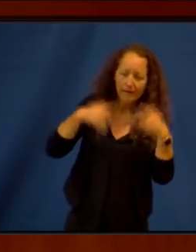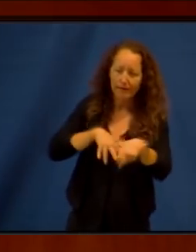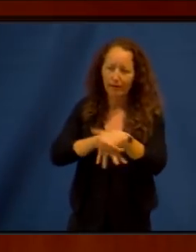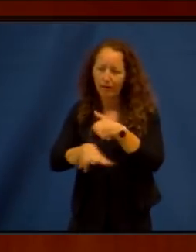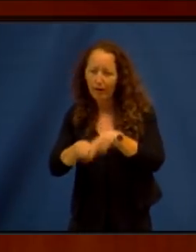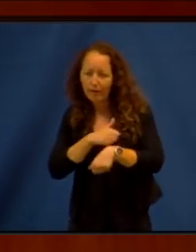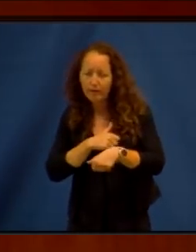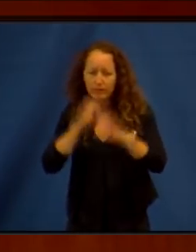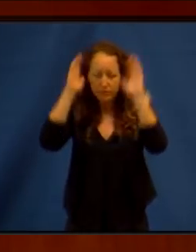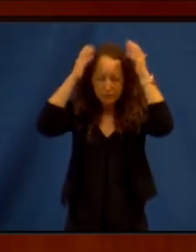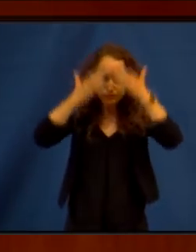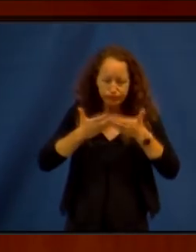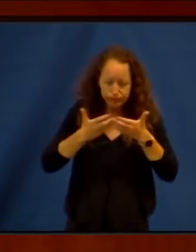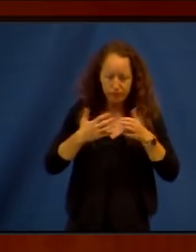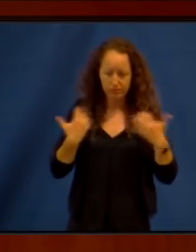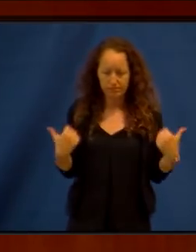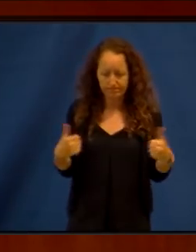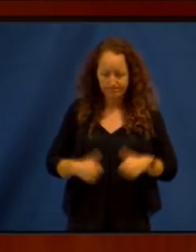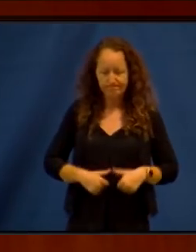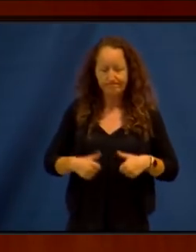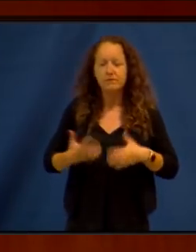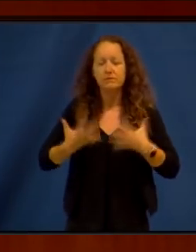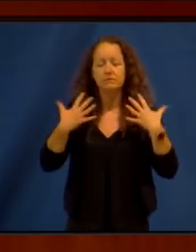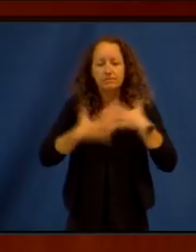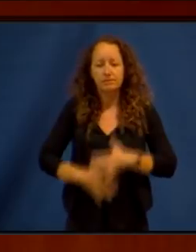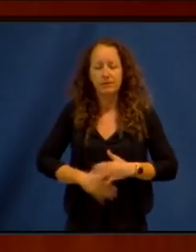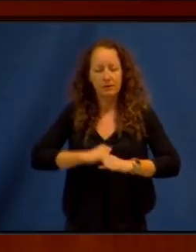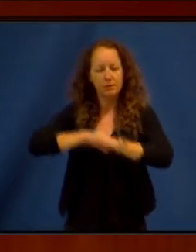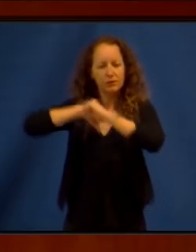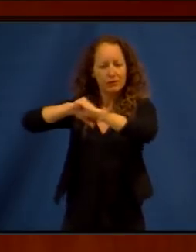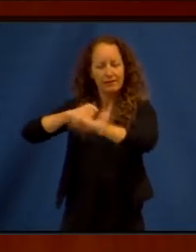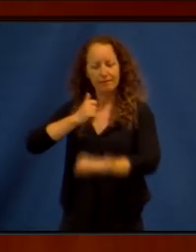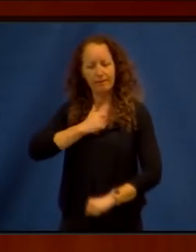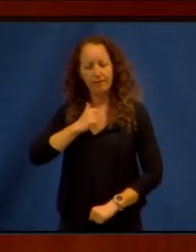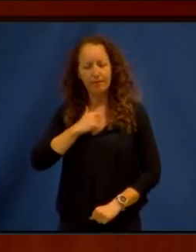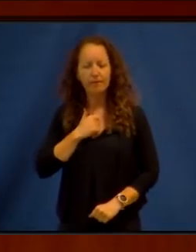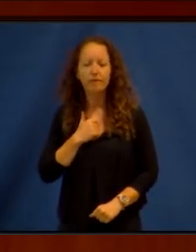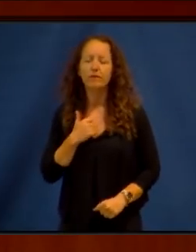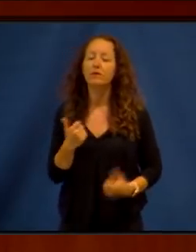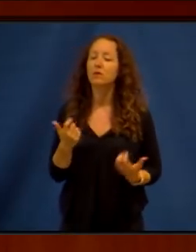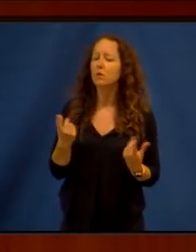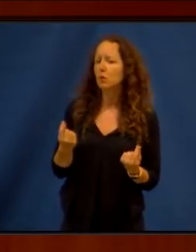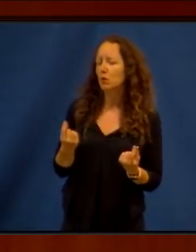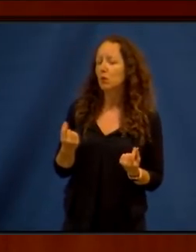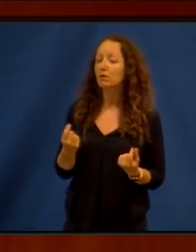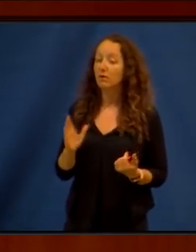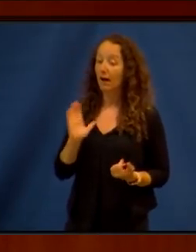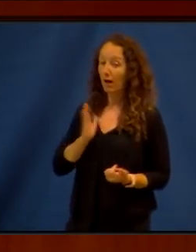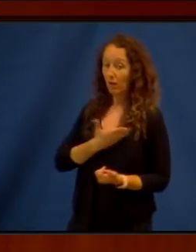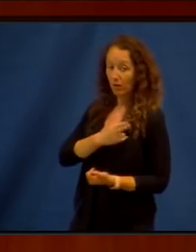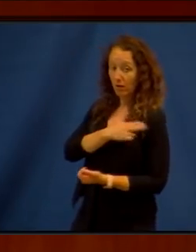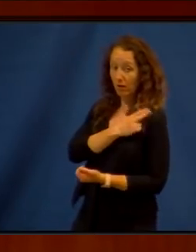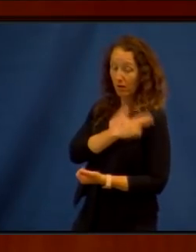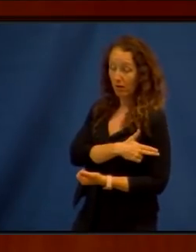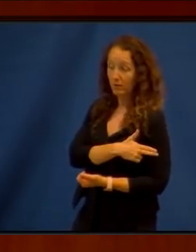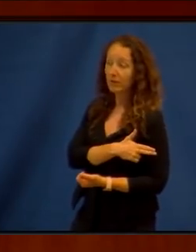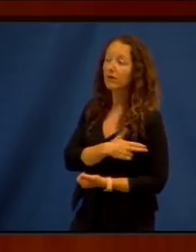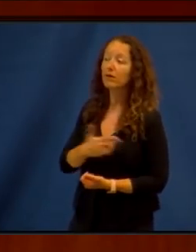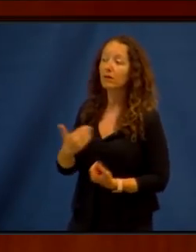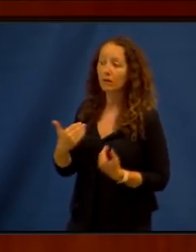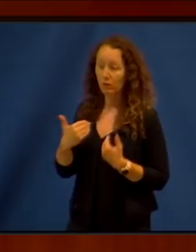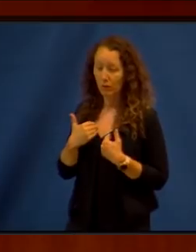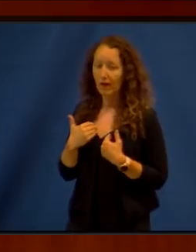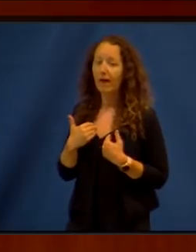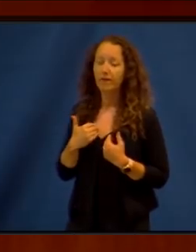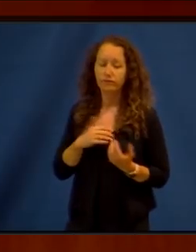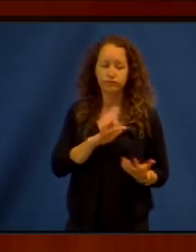facilities. We as a hospital are currently holding over 40 days of PPE,